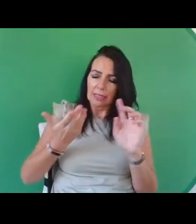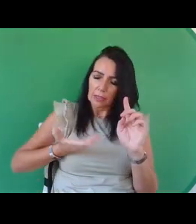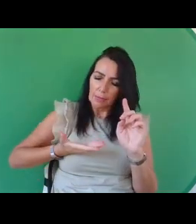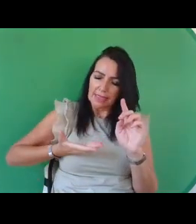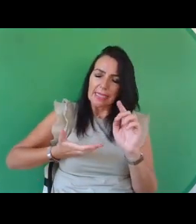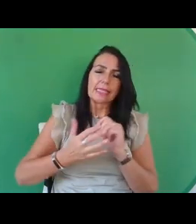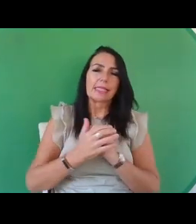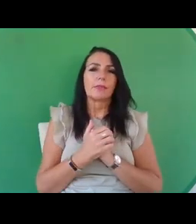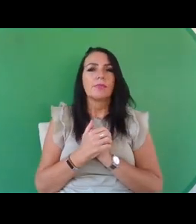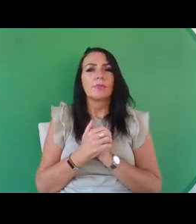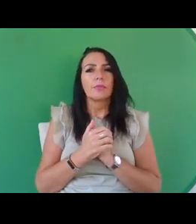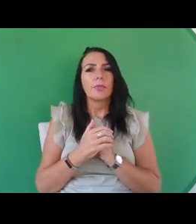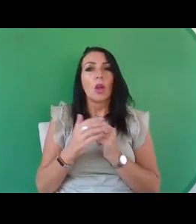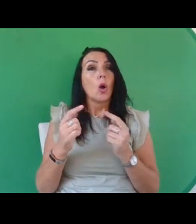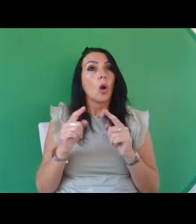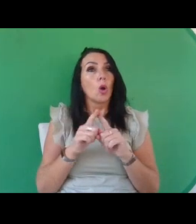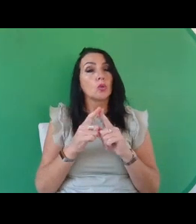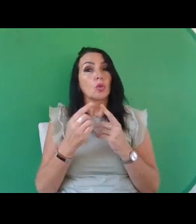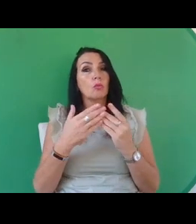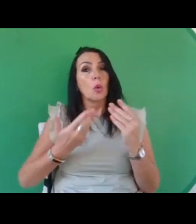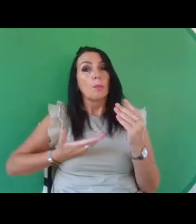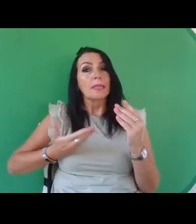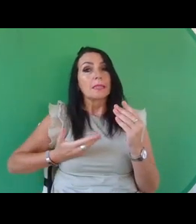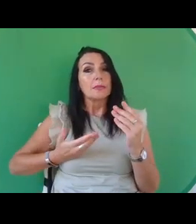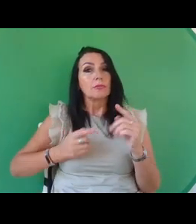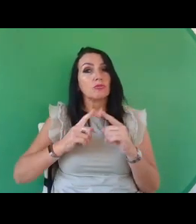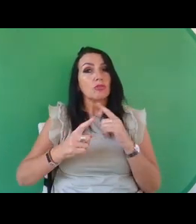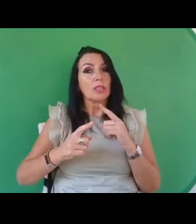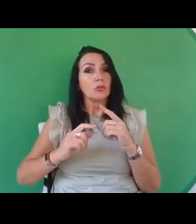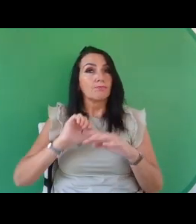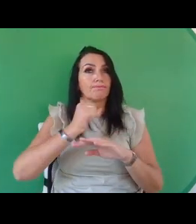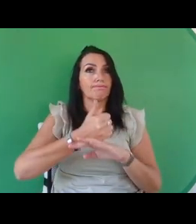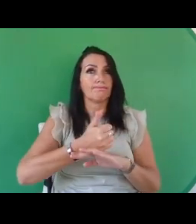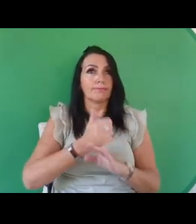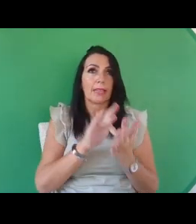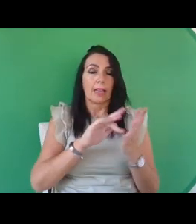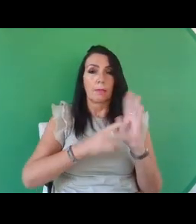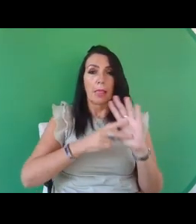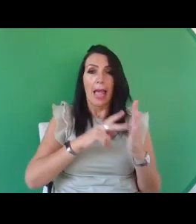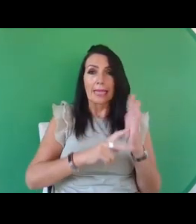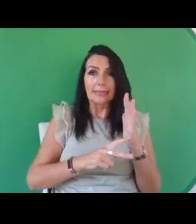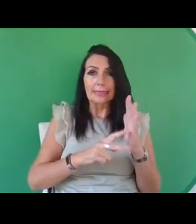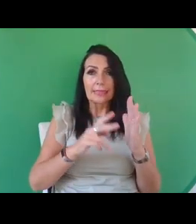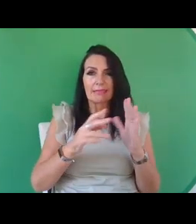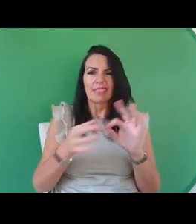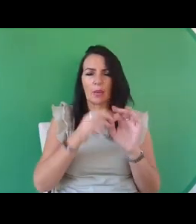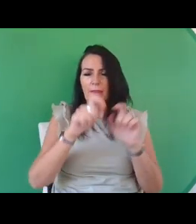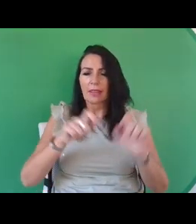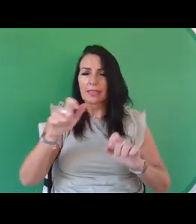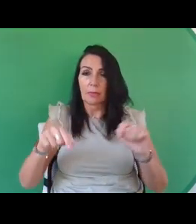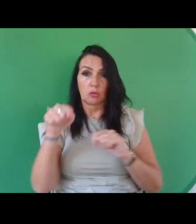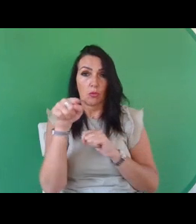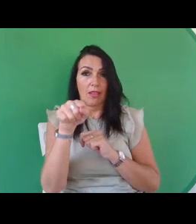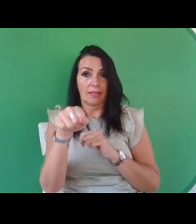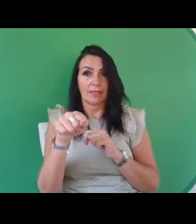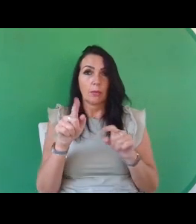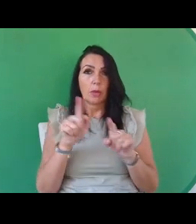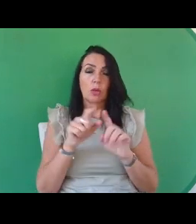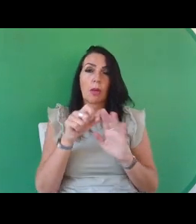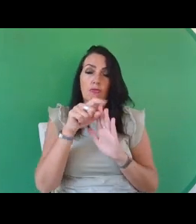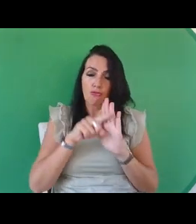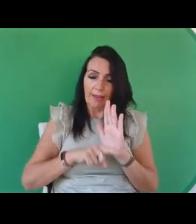also seeing more and more businesses looking to develop a meaningful plan to keep customers. So in this next webinar, we will cover regulations